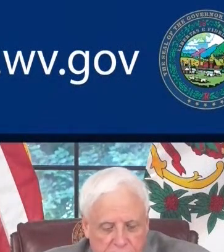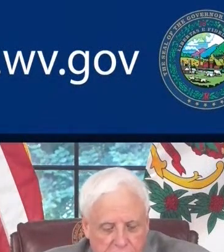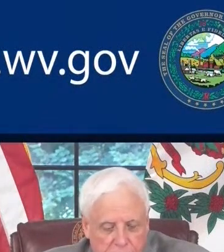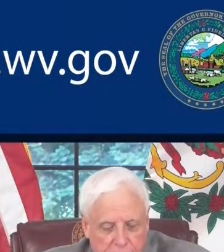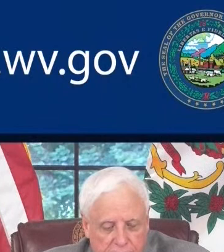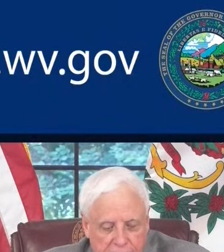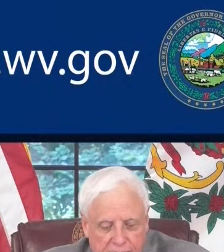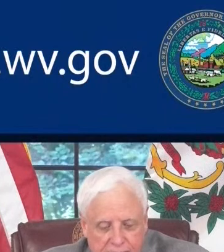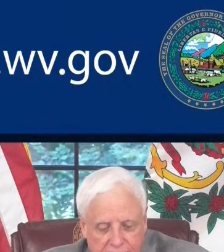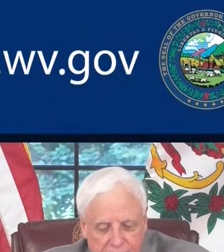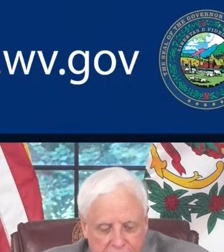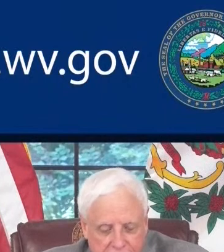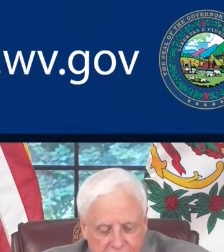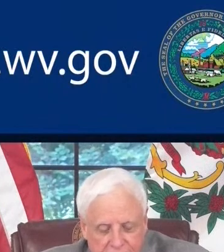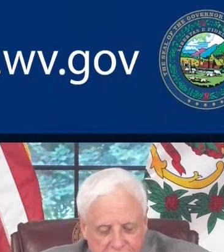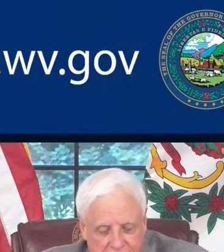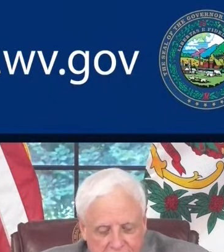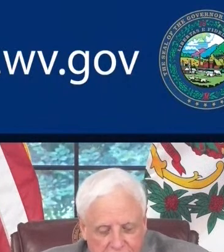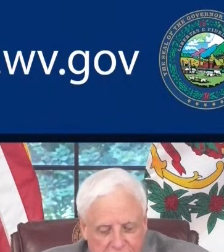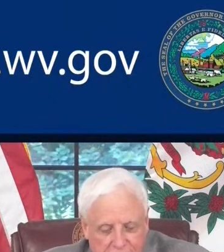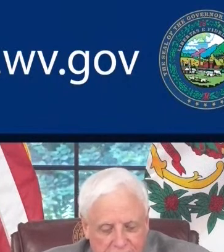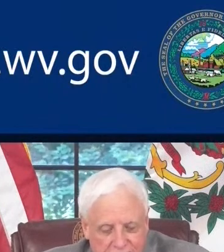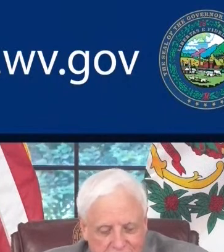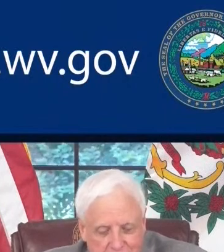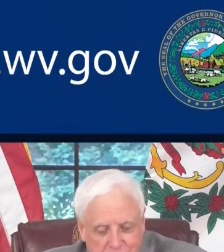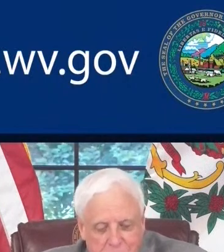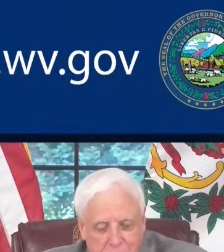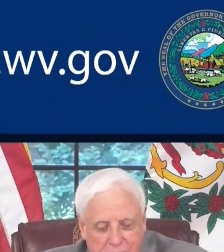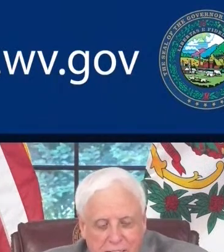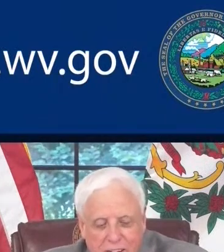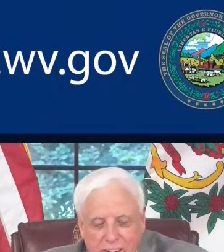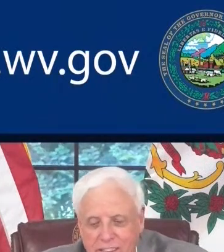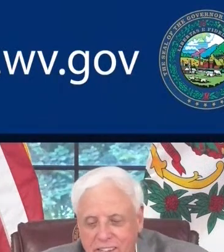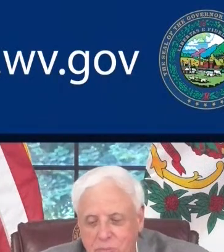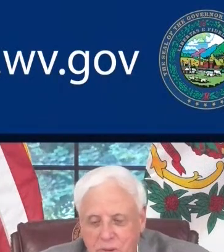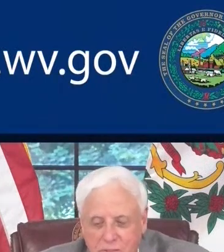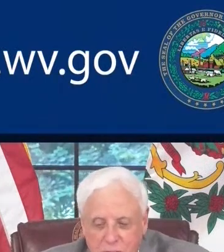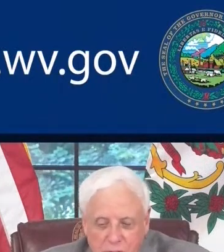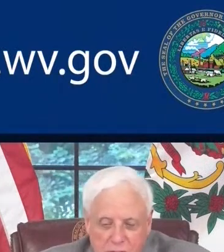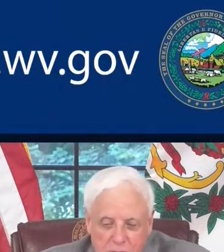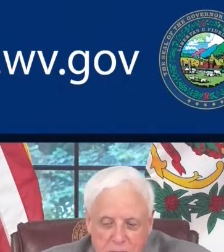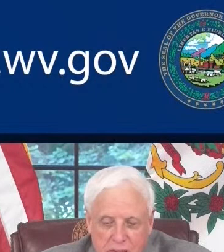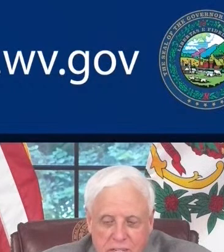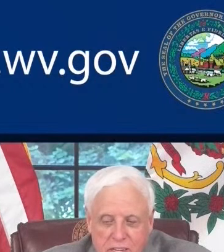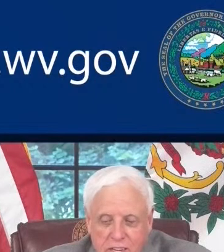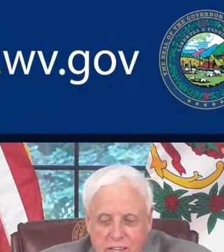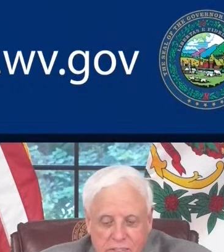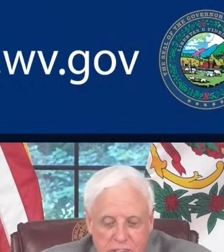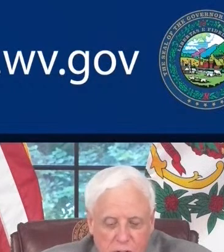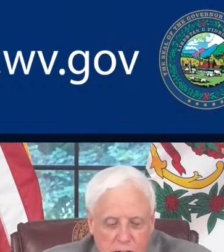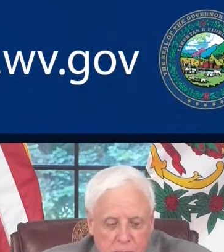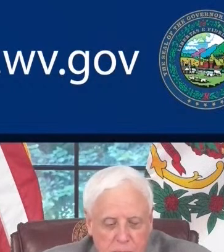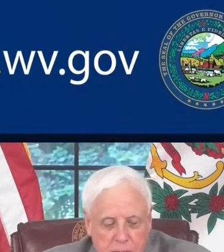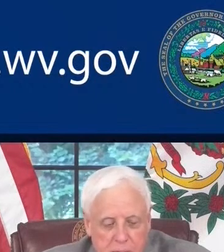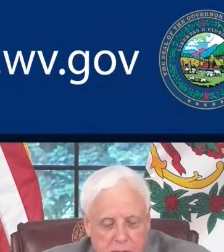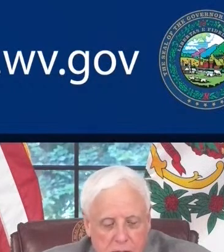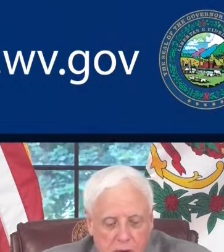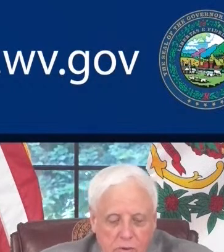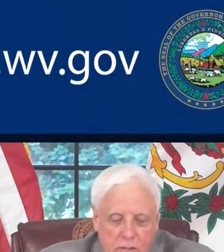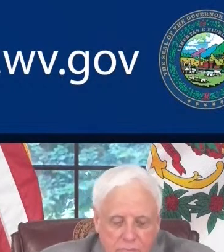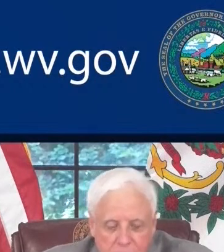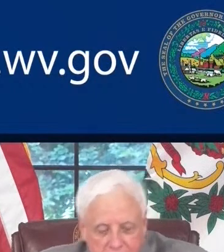and all the stuff like that. You know, people are kind of onto this, but if you see me show up with